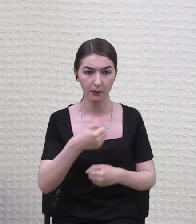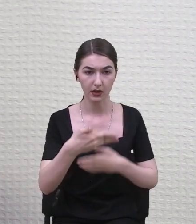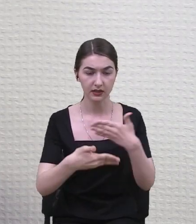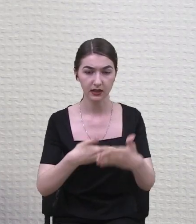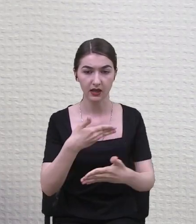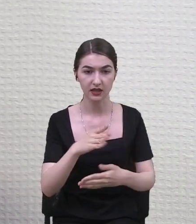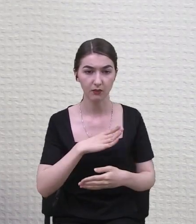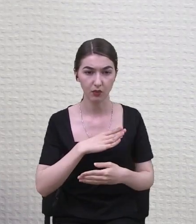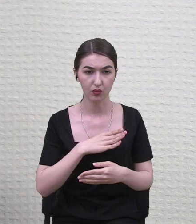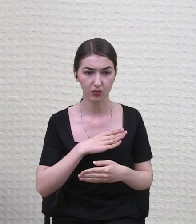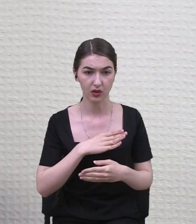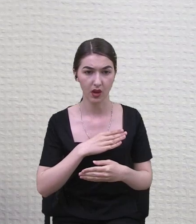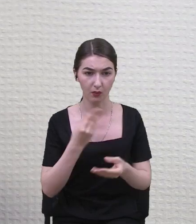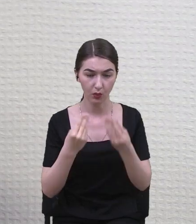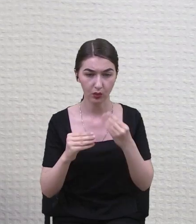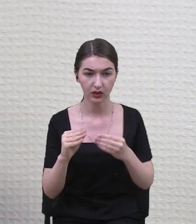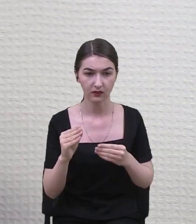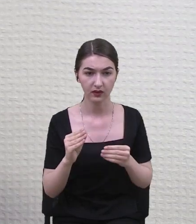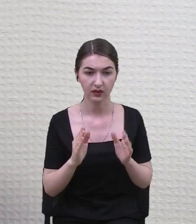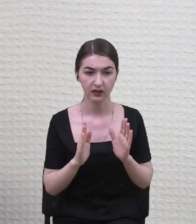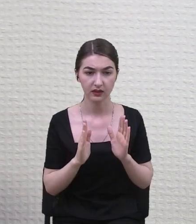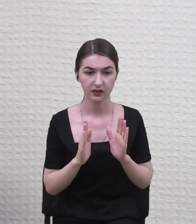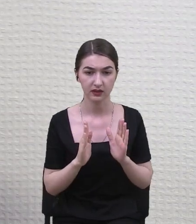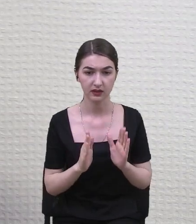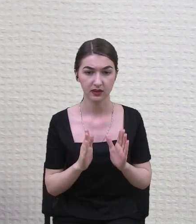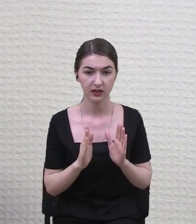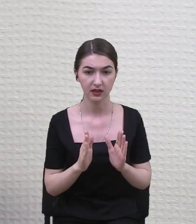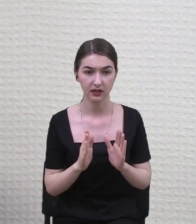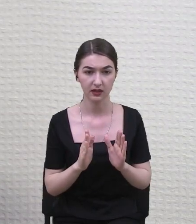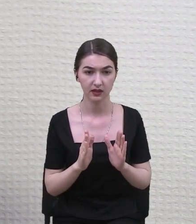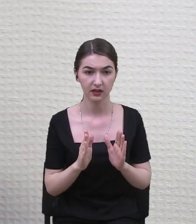had some couple of questions which were related to the